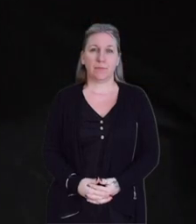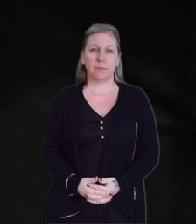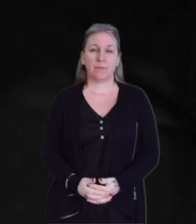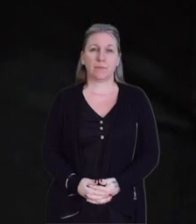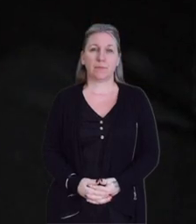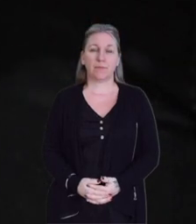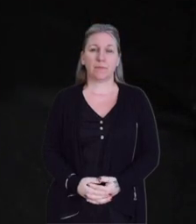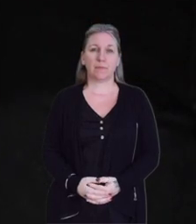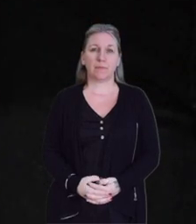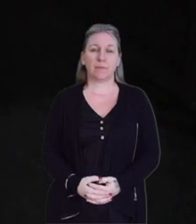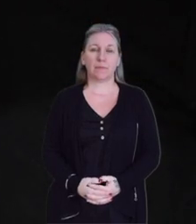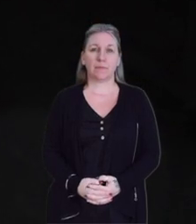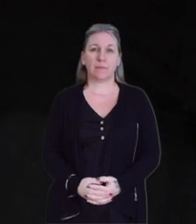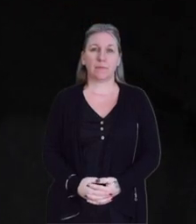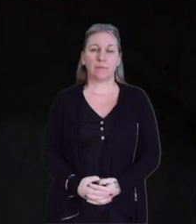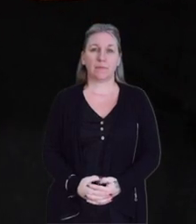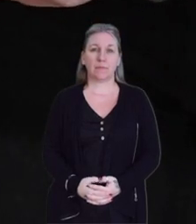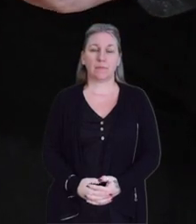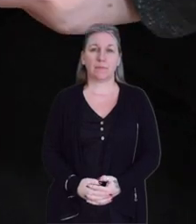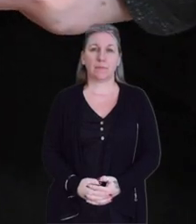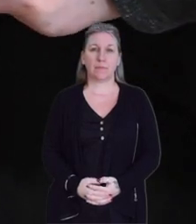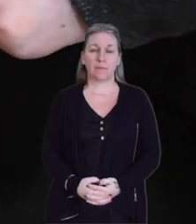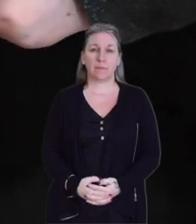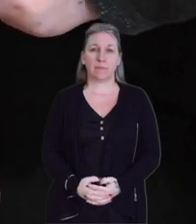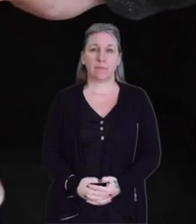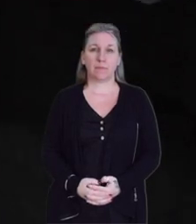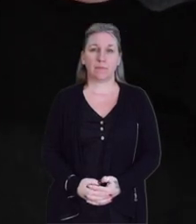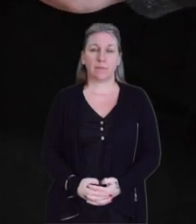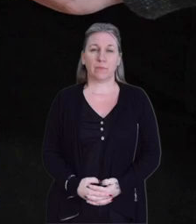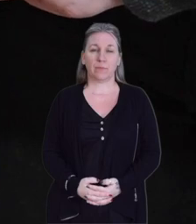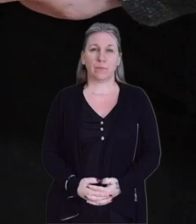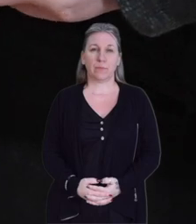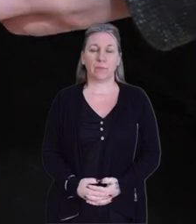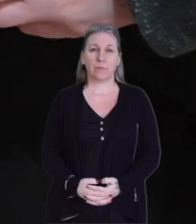released, the bow takes its shape, fully tensioned.